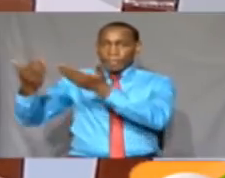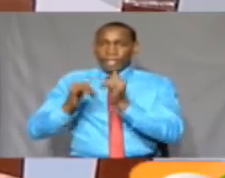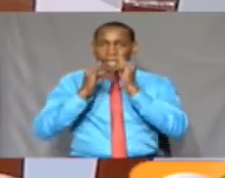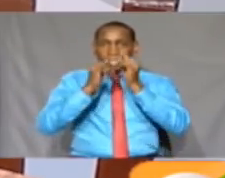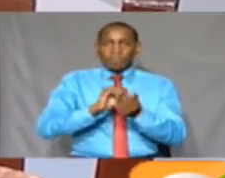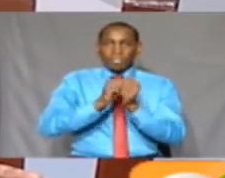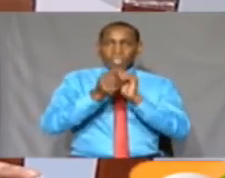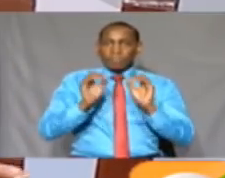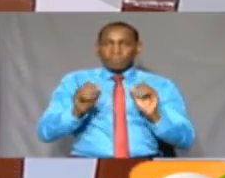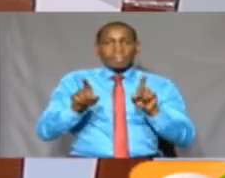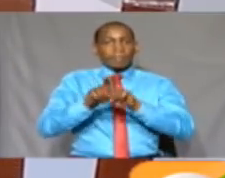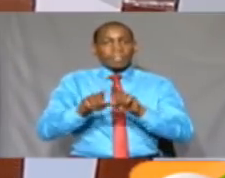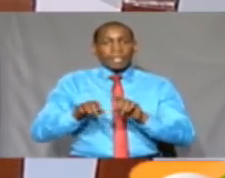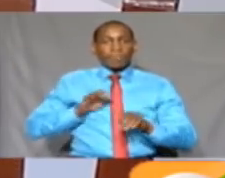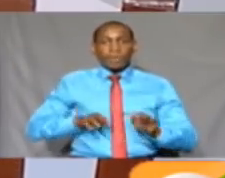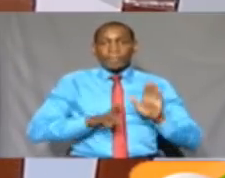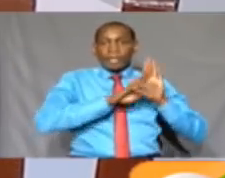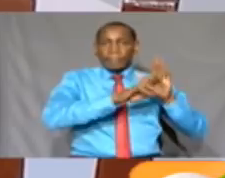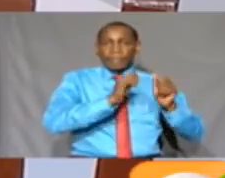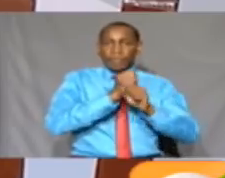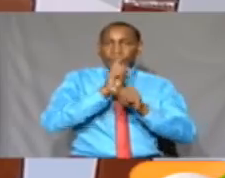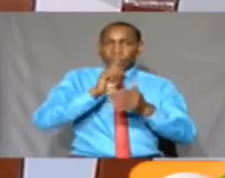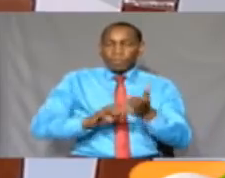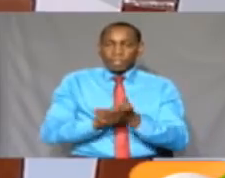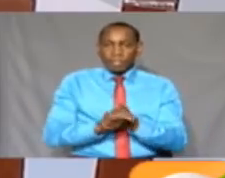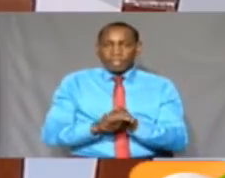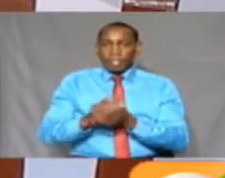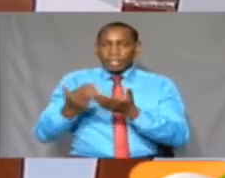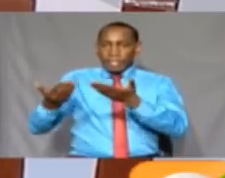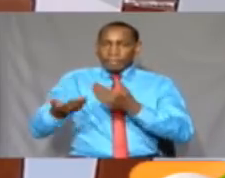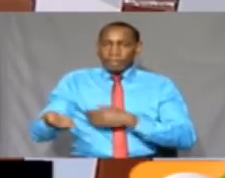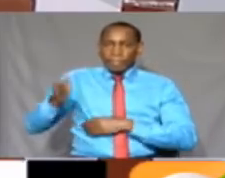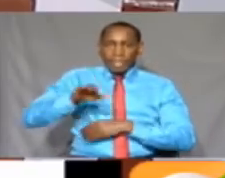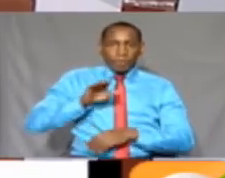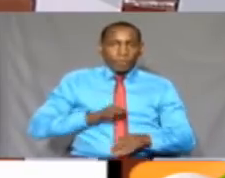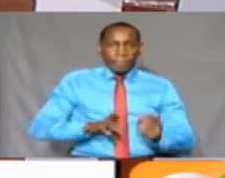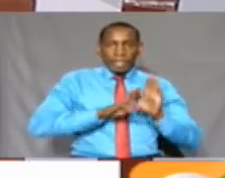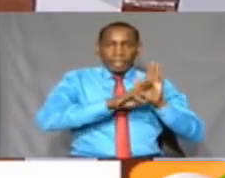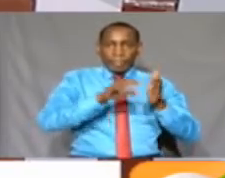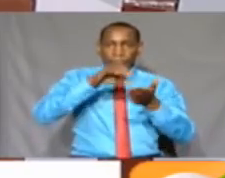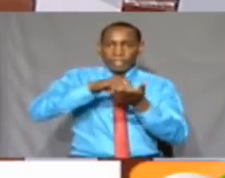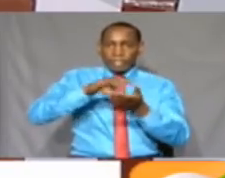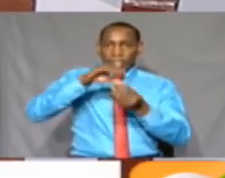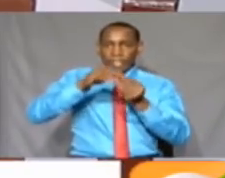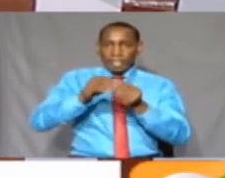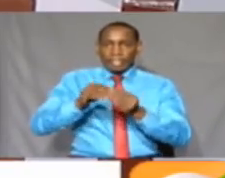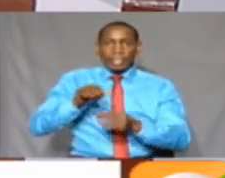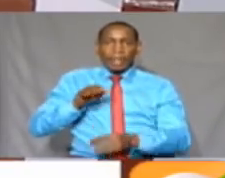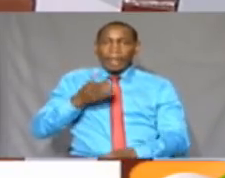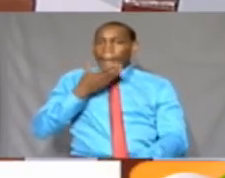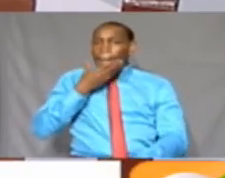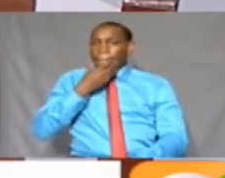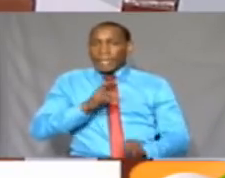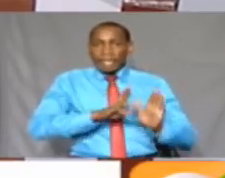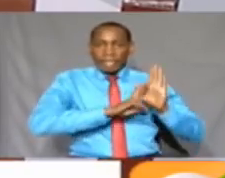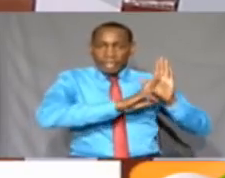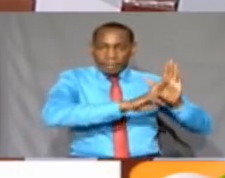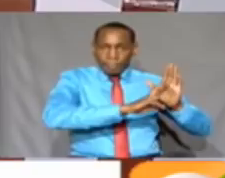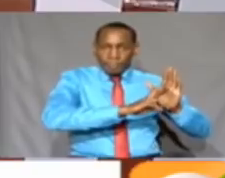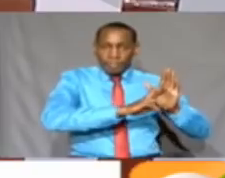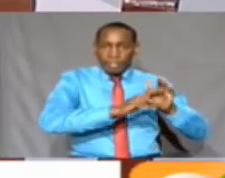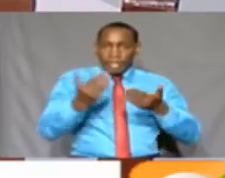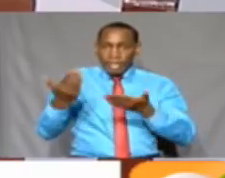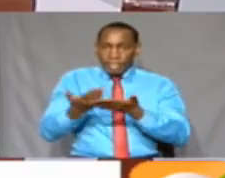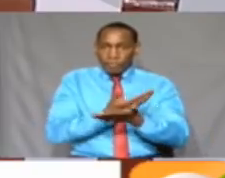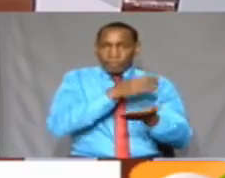the women rep. Mm-hmm. So all he's doing is giving us back the women rep position and creating a male rep. Yeah. So you are killing the